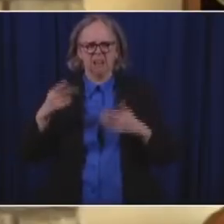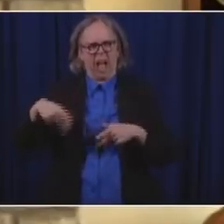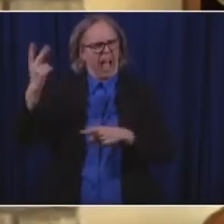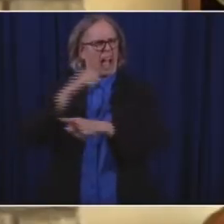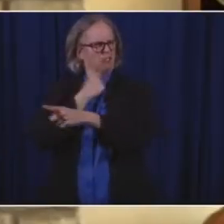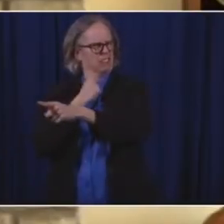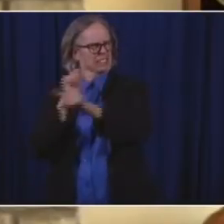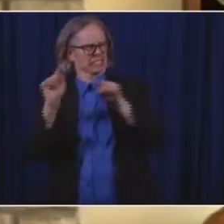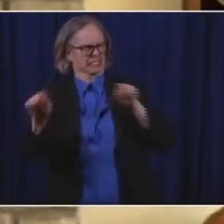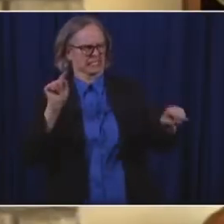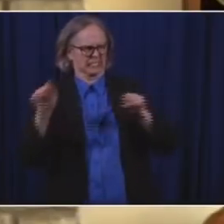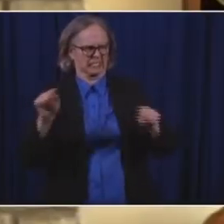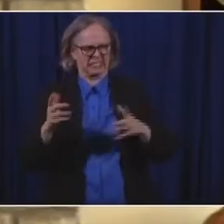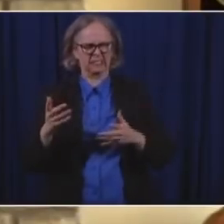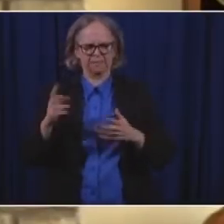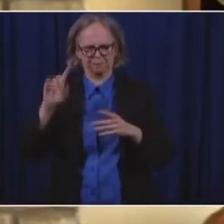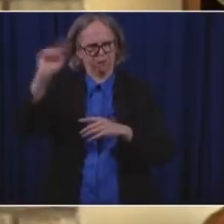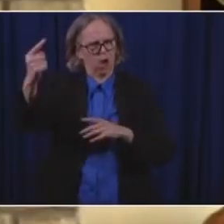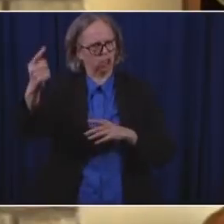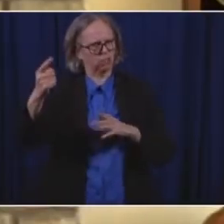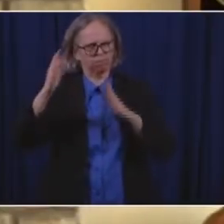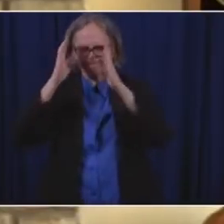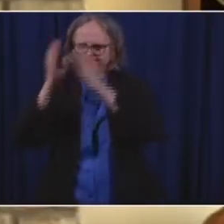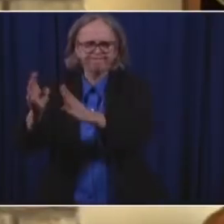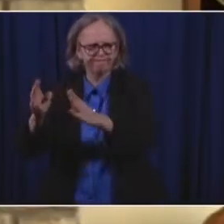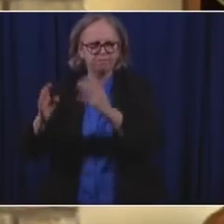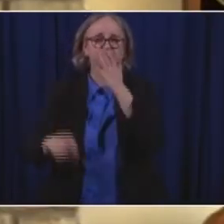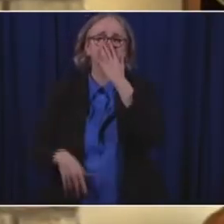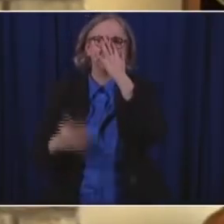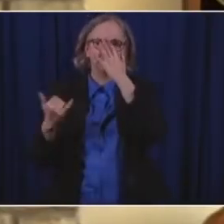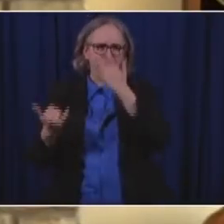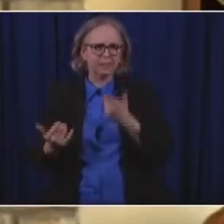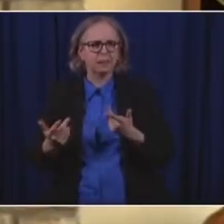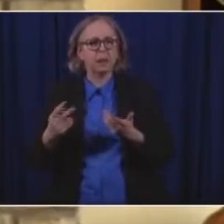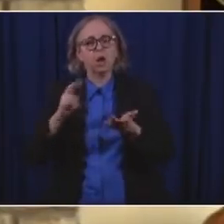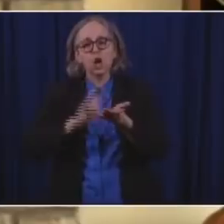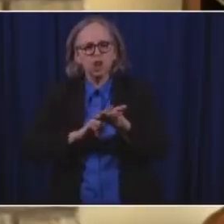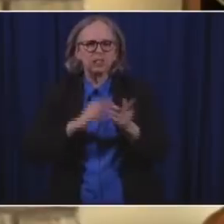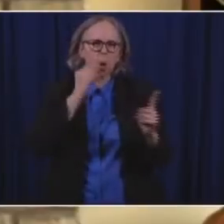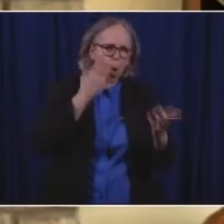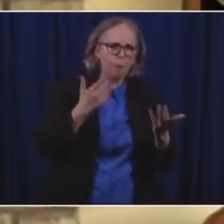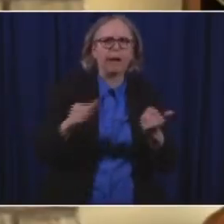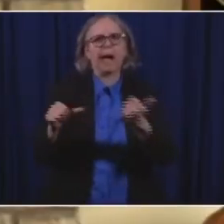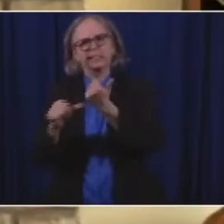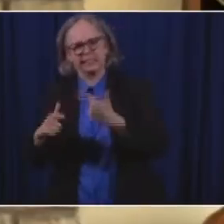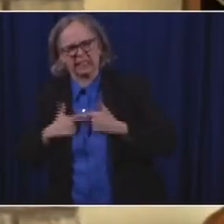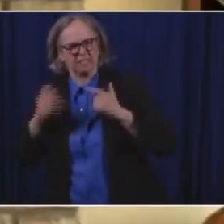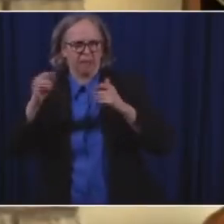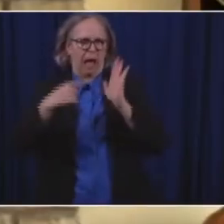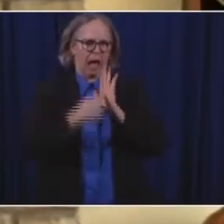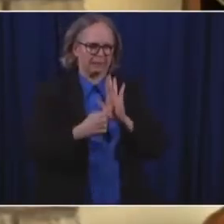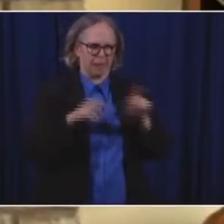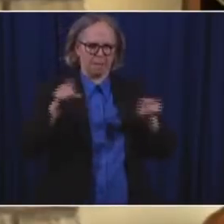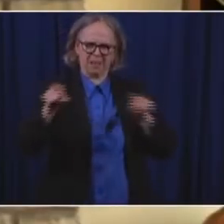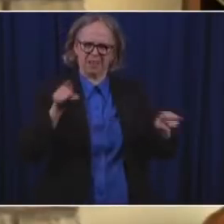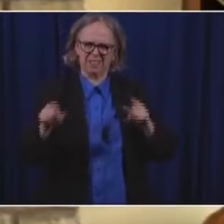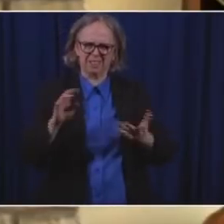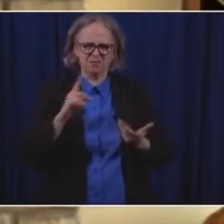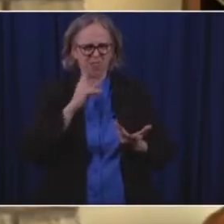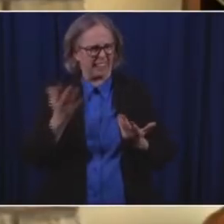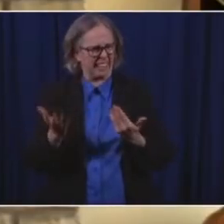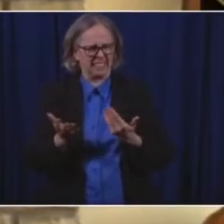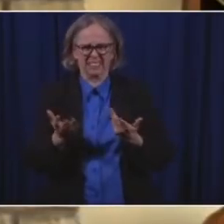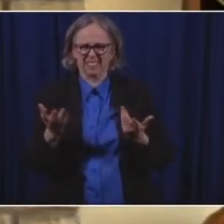seeing the most deaths. And we're seeing it go through a nursing home or assisted living where we're losing, sometimes dozens of